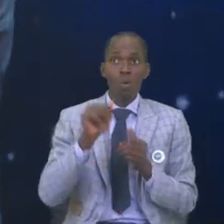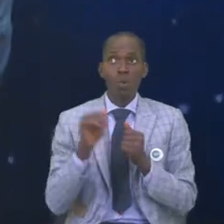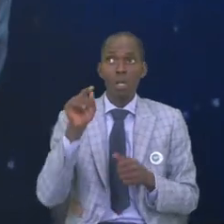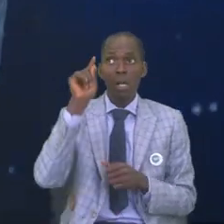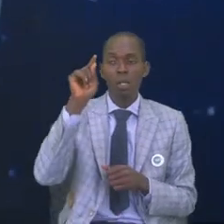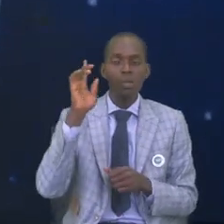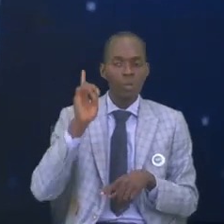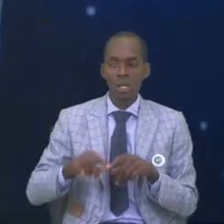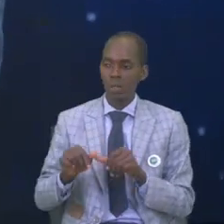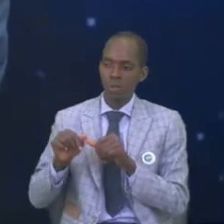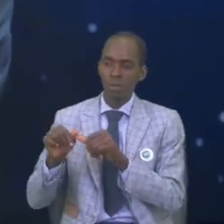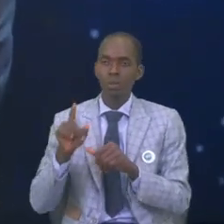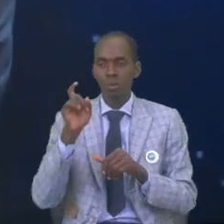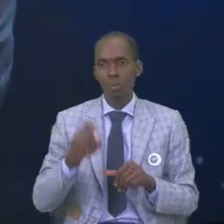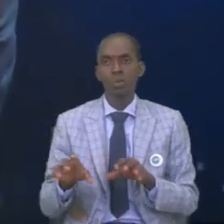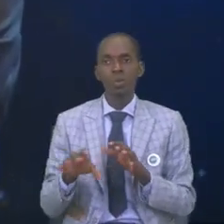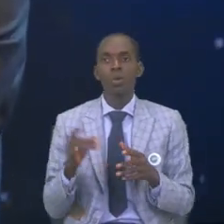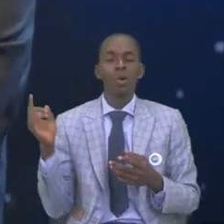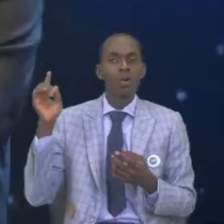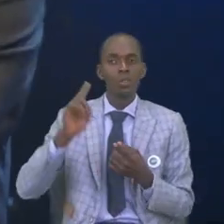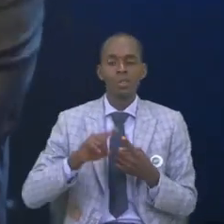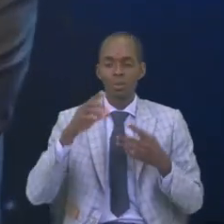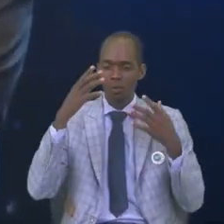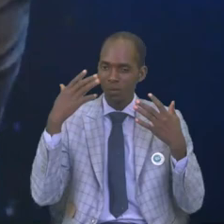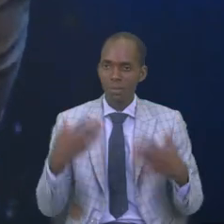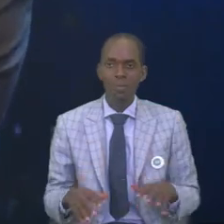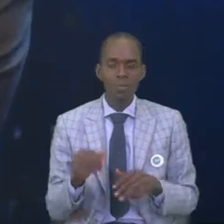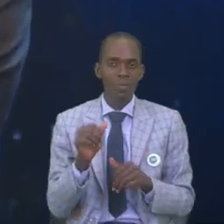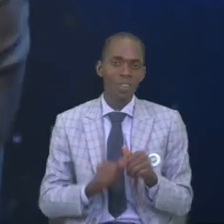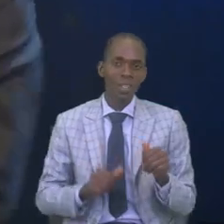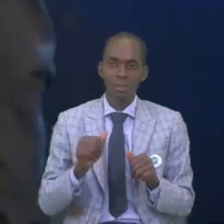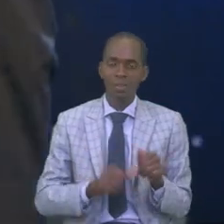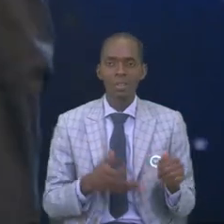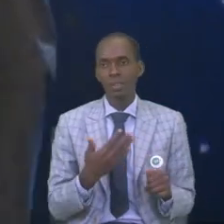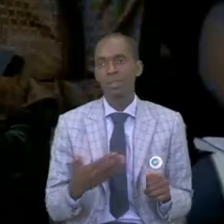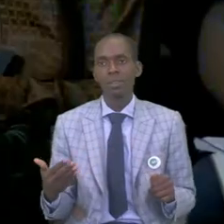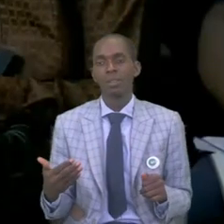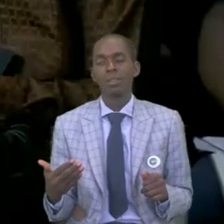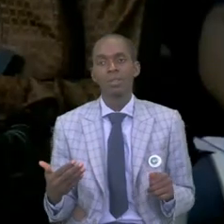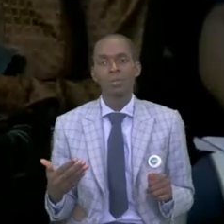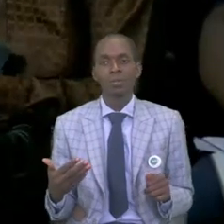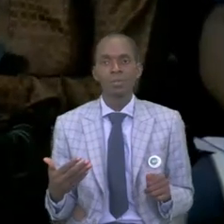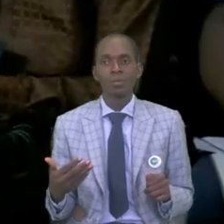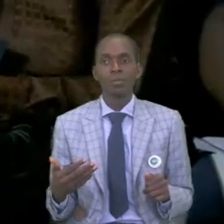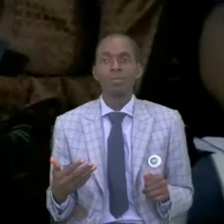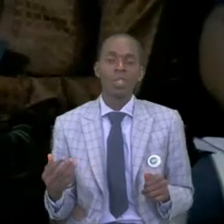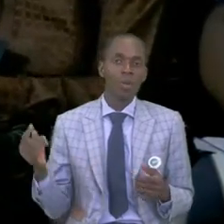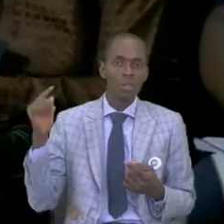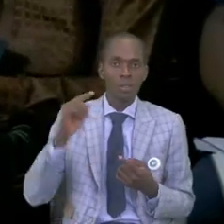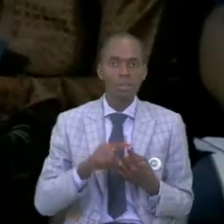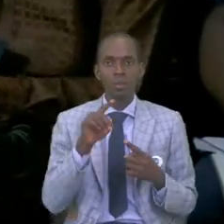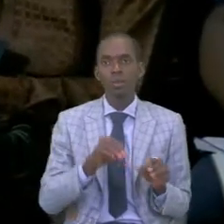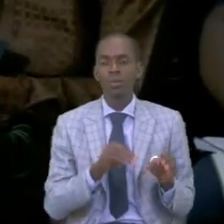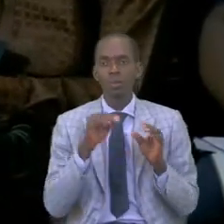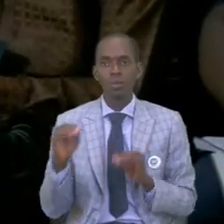Until you cross every T. Until you dot every I. Until you put a